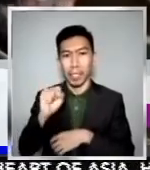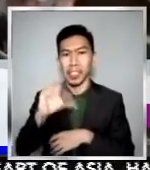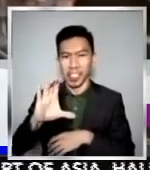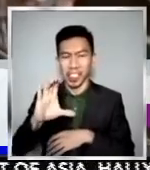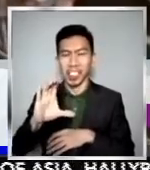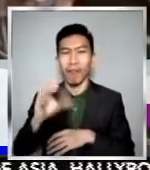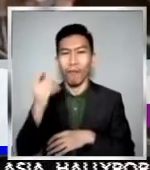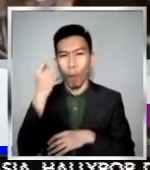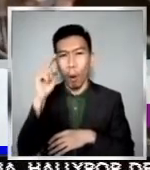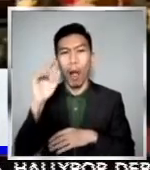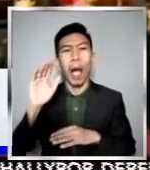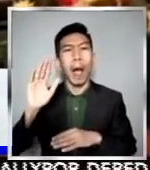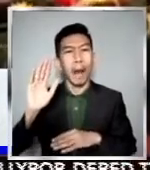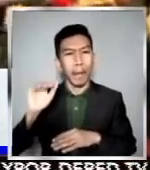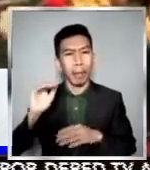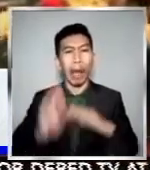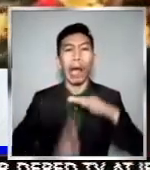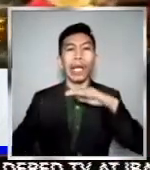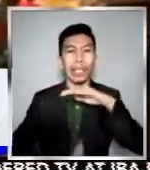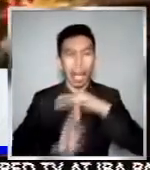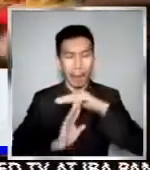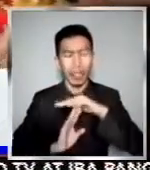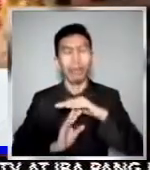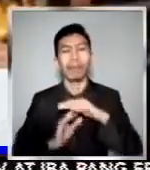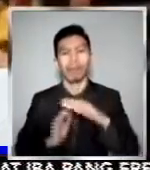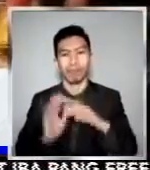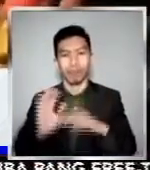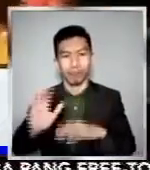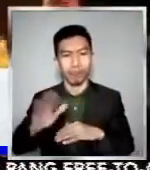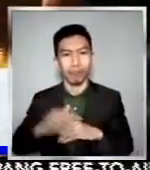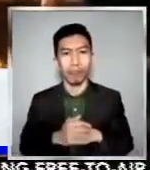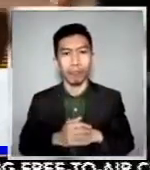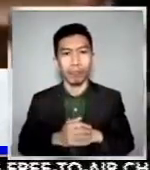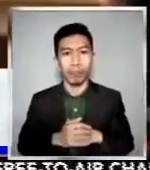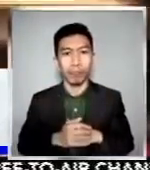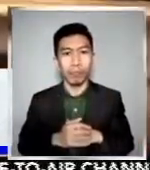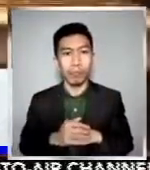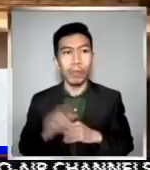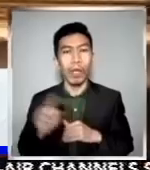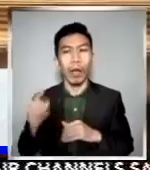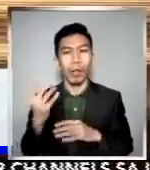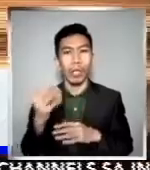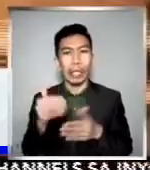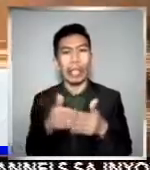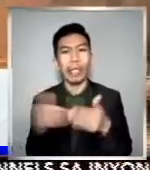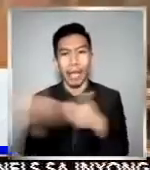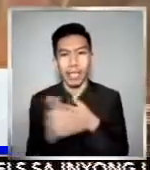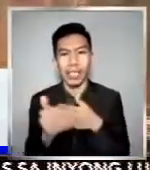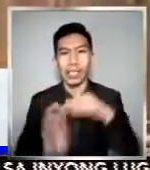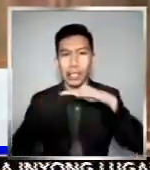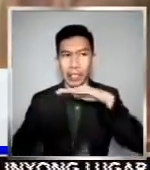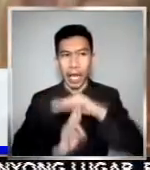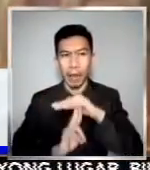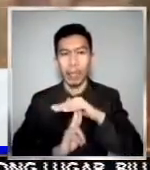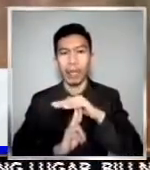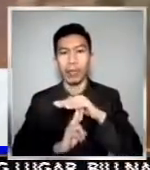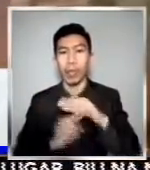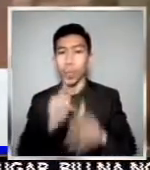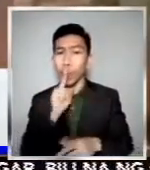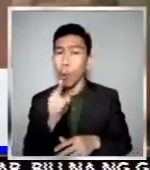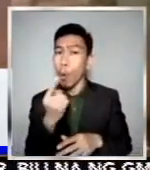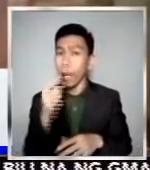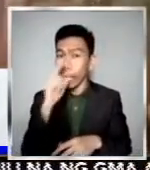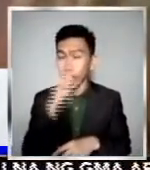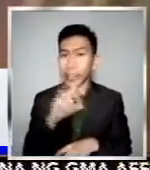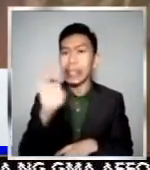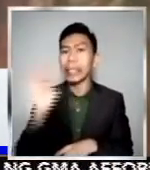kanyang retirement ceremony. Nag-early retirement si Peralta ng 1 taon bago ang mandatory 70 years retirement age ng mga